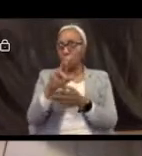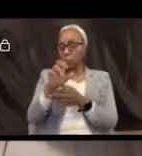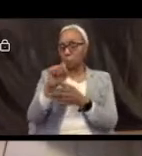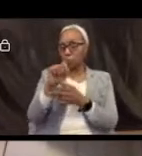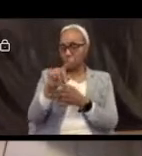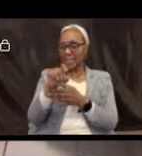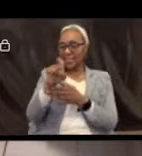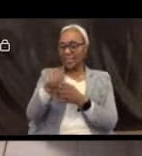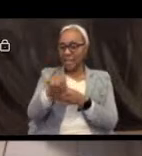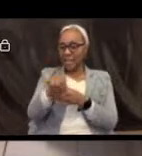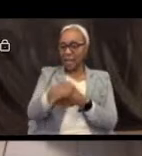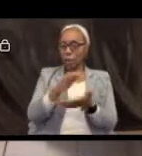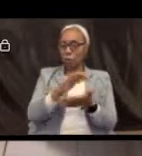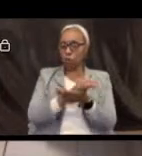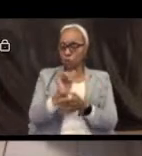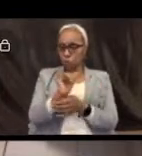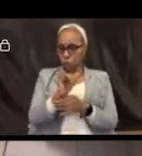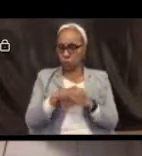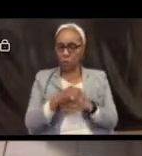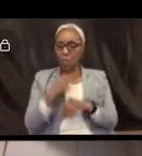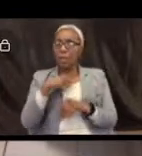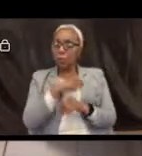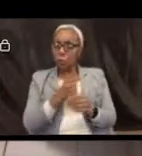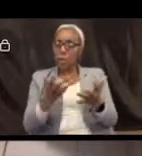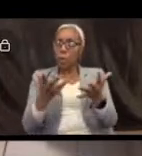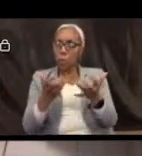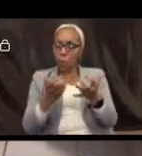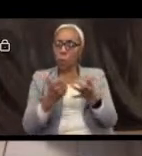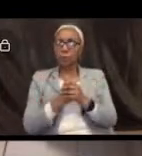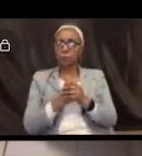this school. We do want to